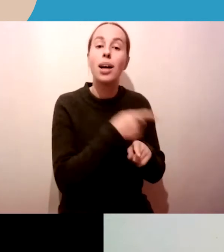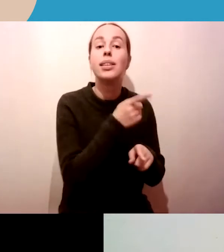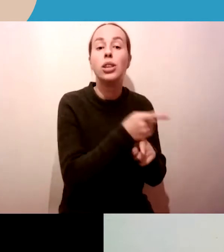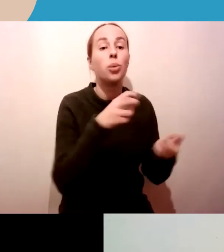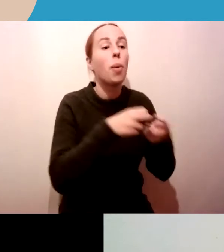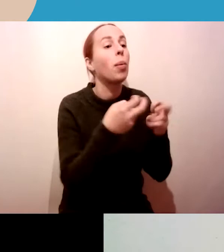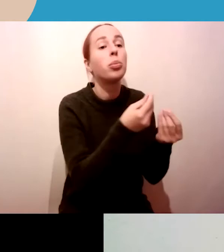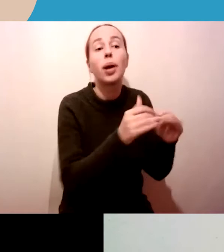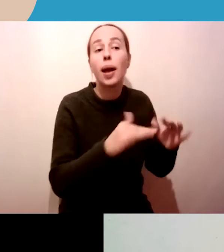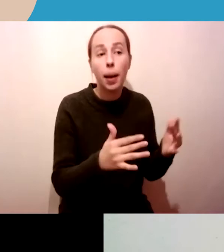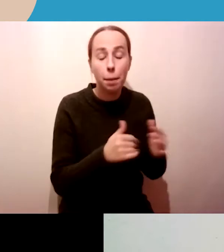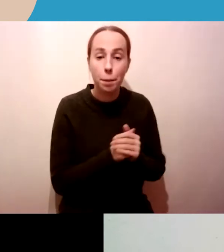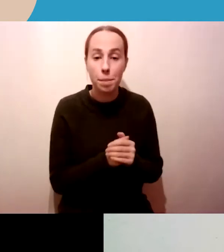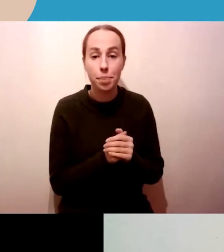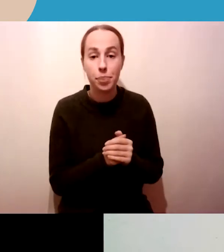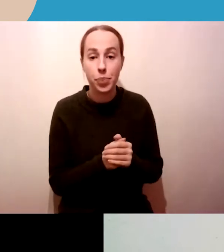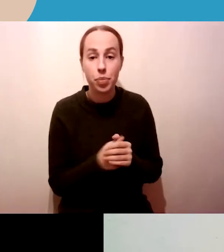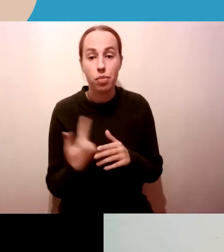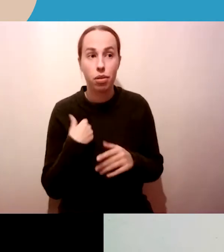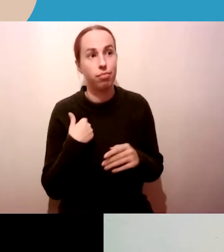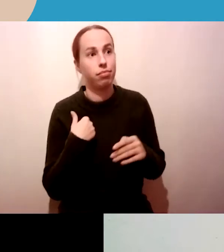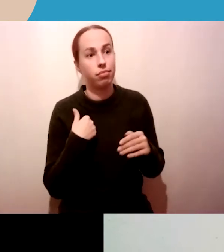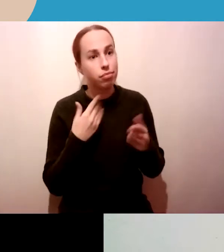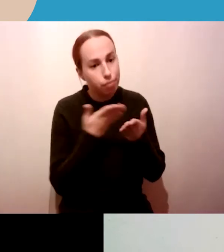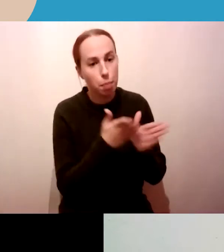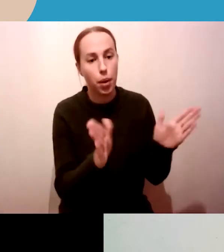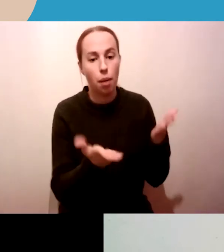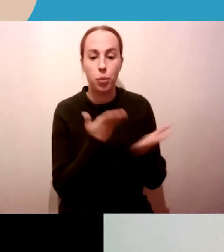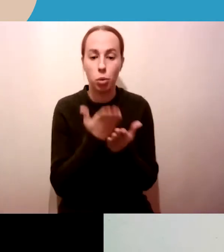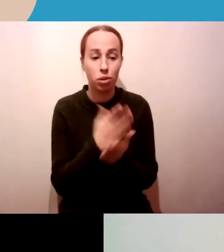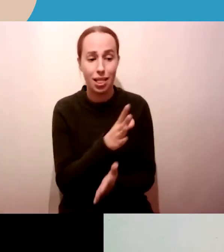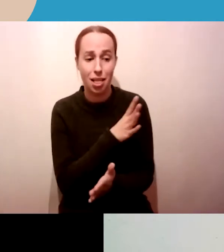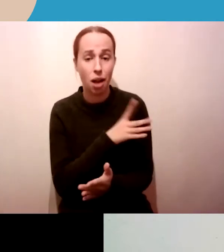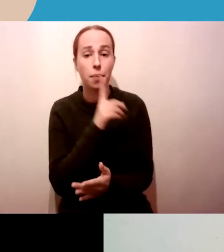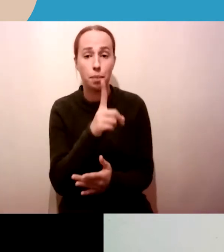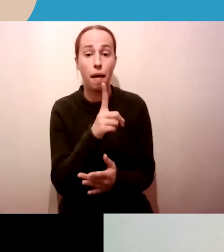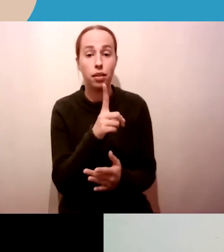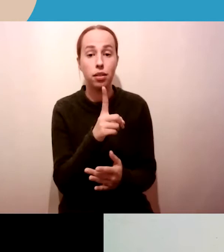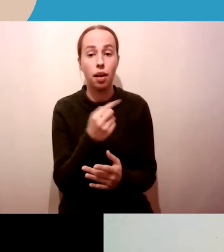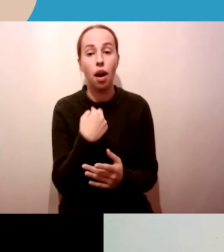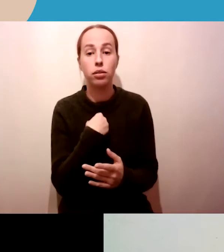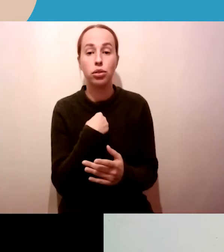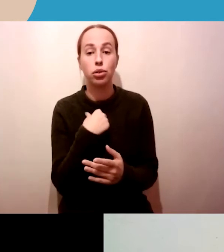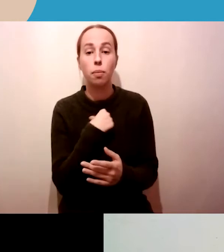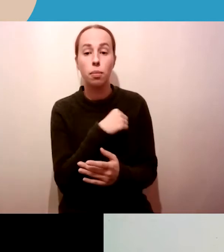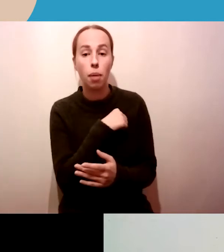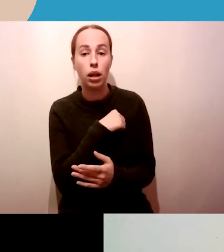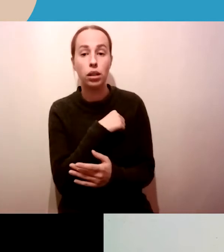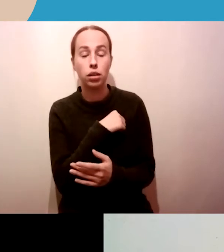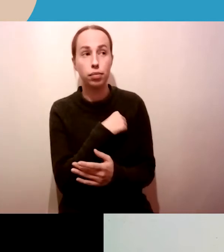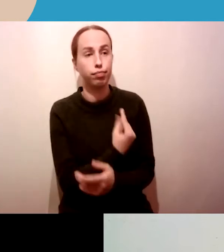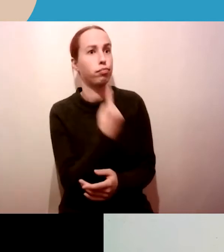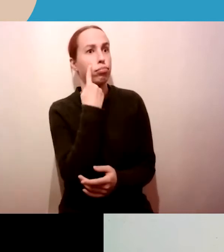as far as Sweden and its experience in addressing the bullying of young people,